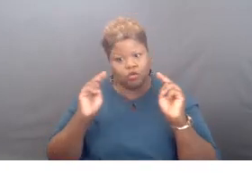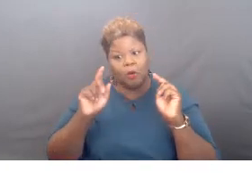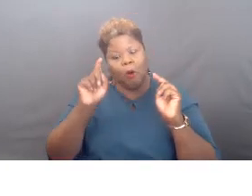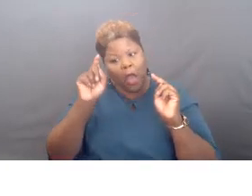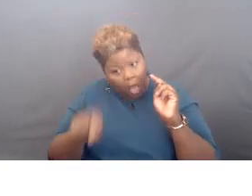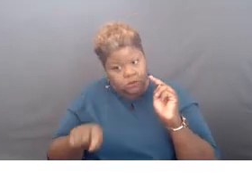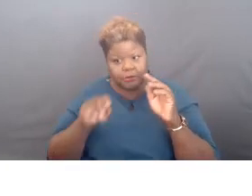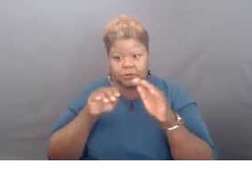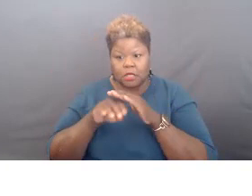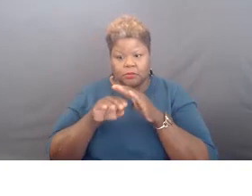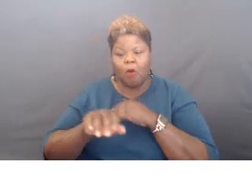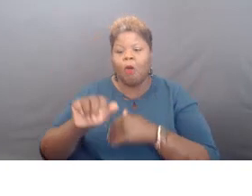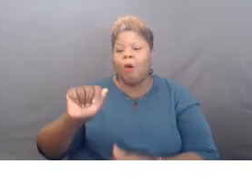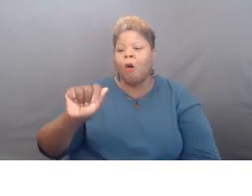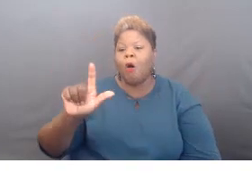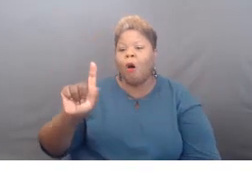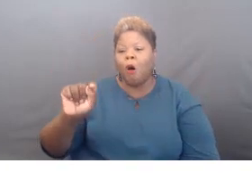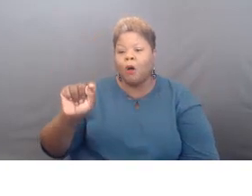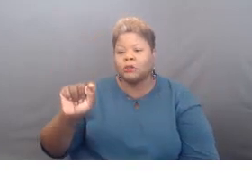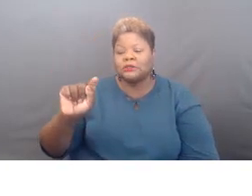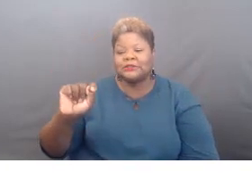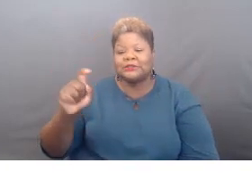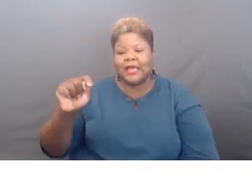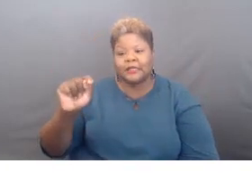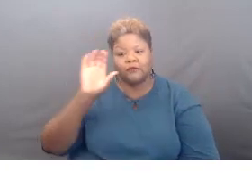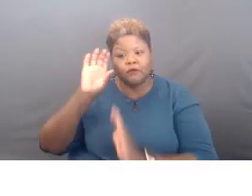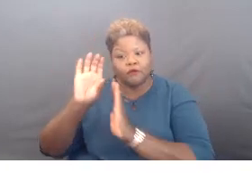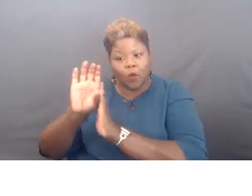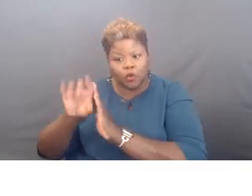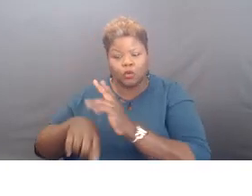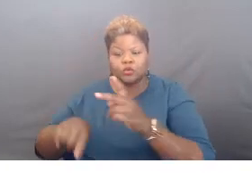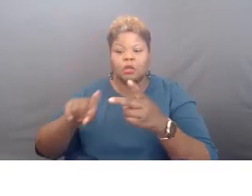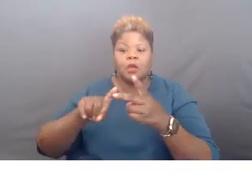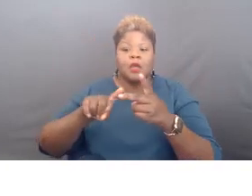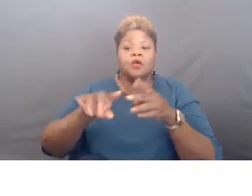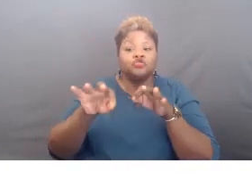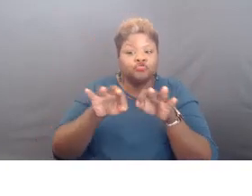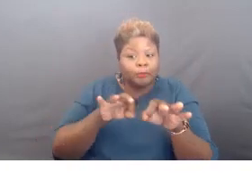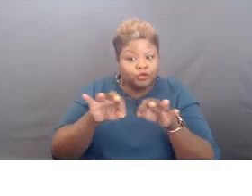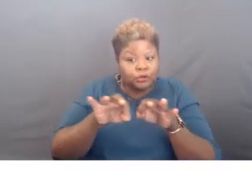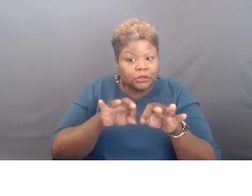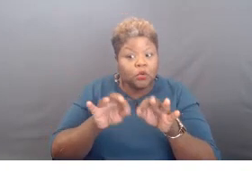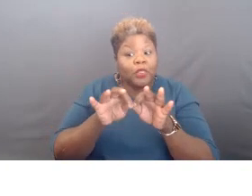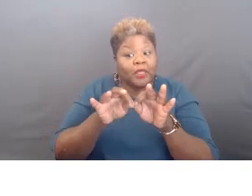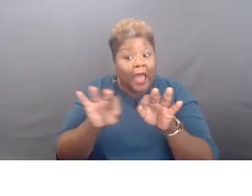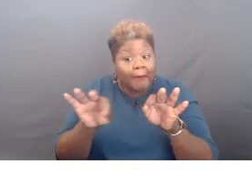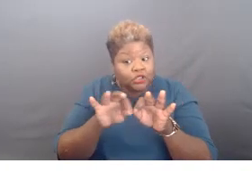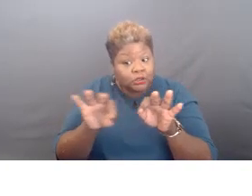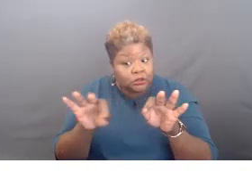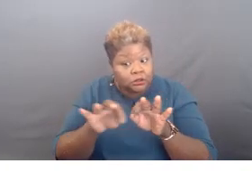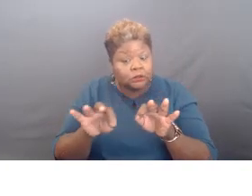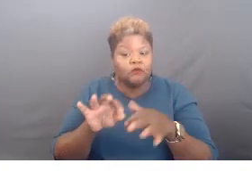You will need alt text for photos. Image descriptions and captions should be curated for